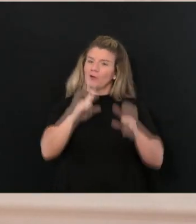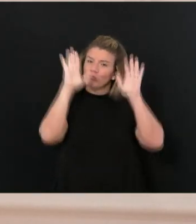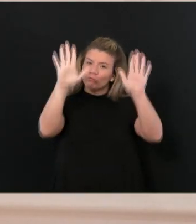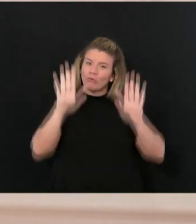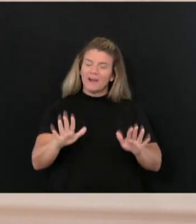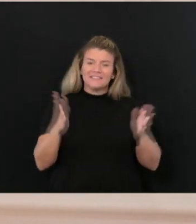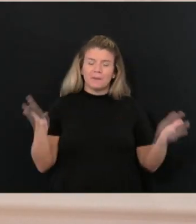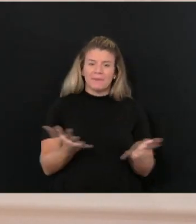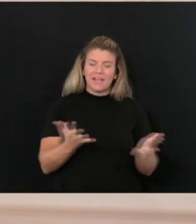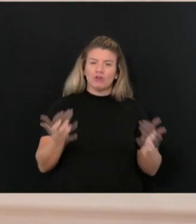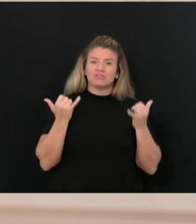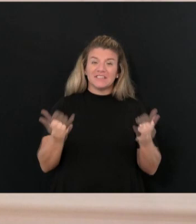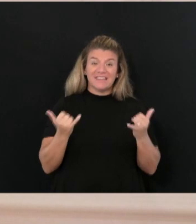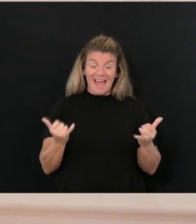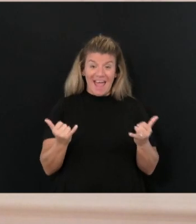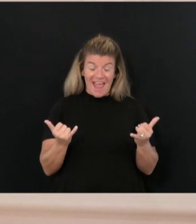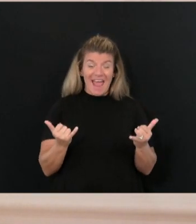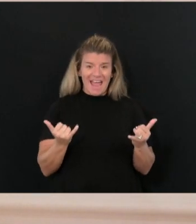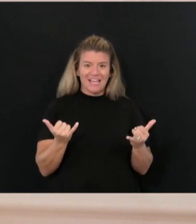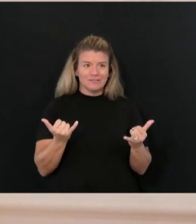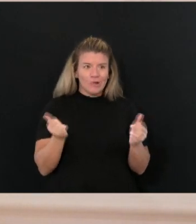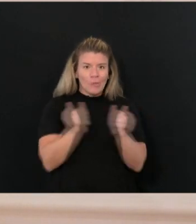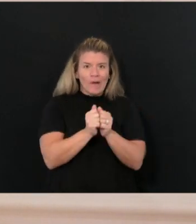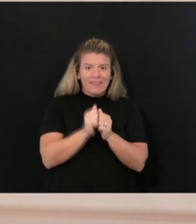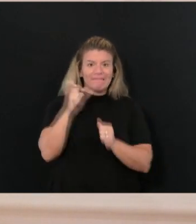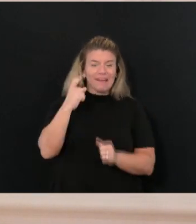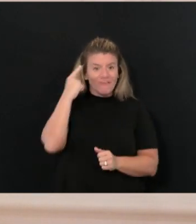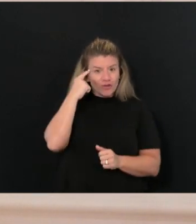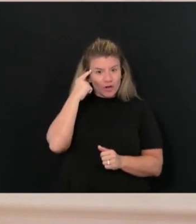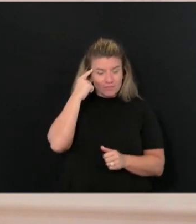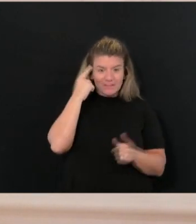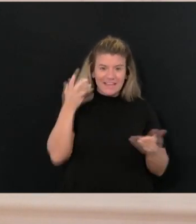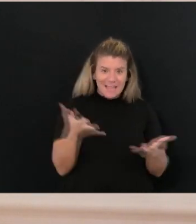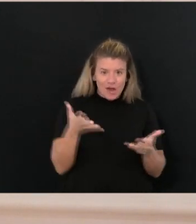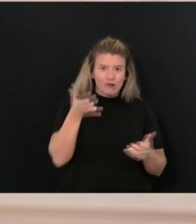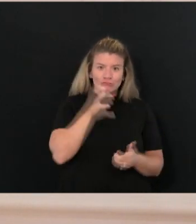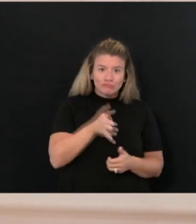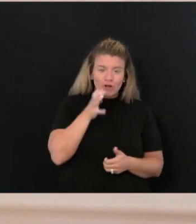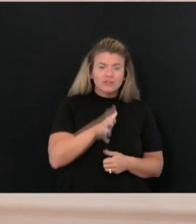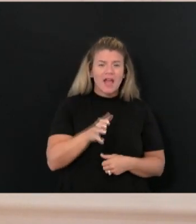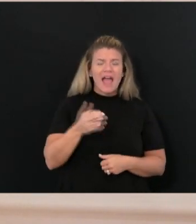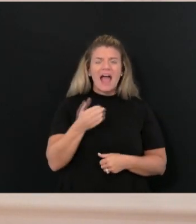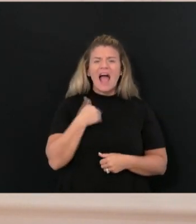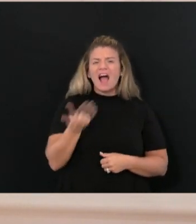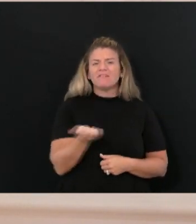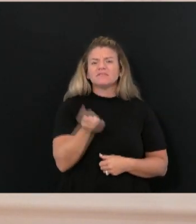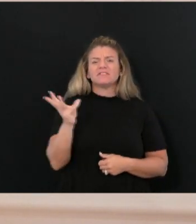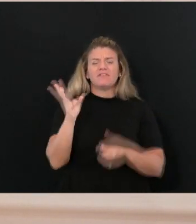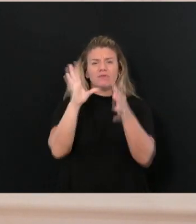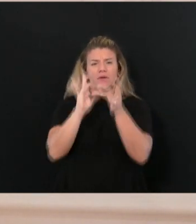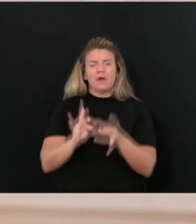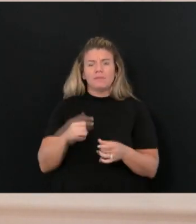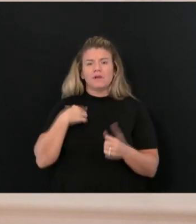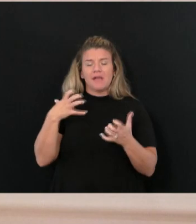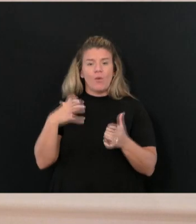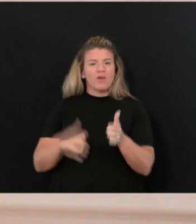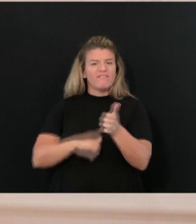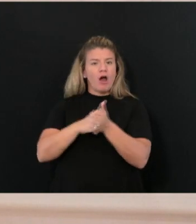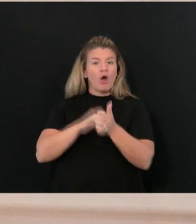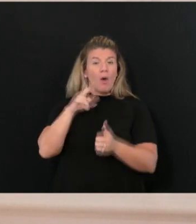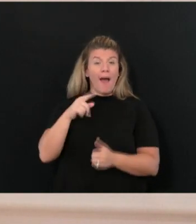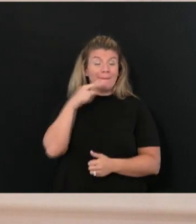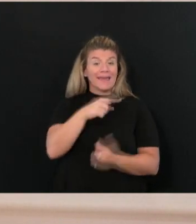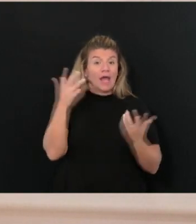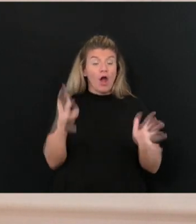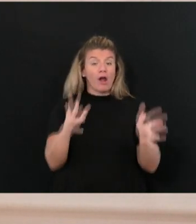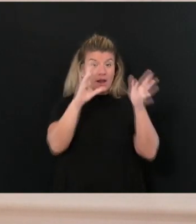here in Charleston with the governor today. There's several things that I want to follow up on that he mentioned. So